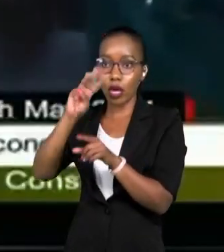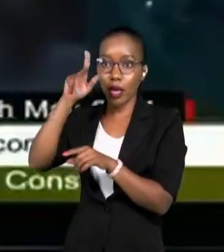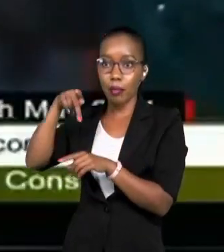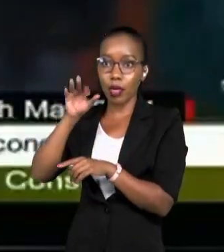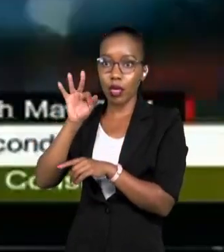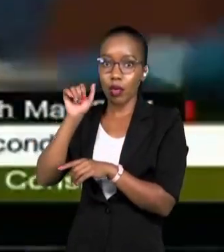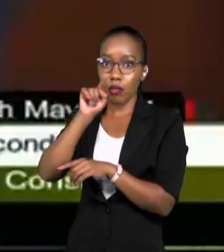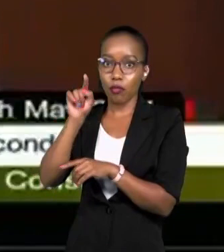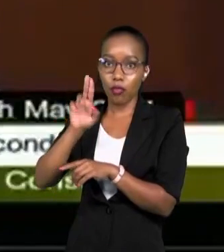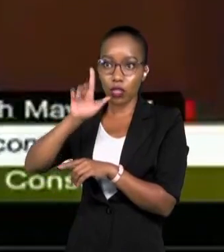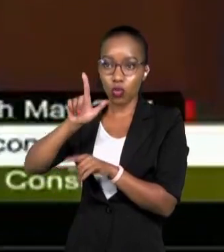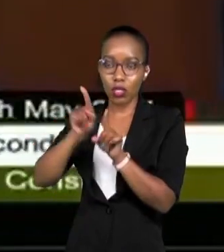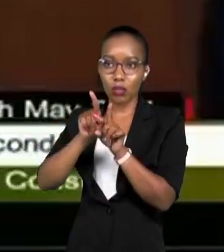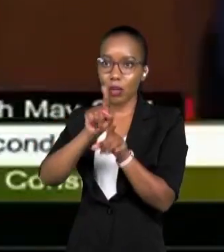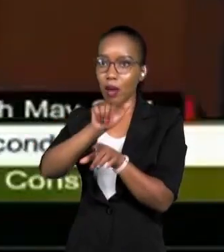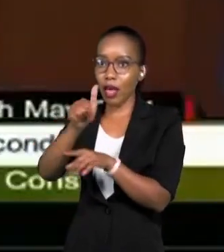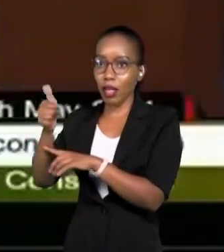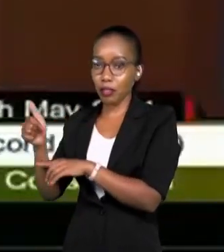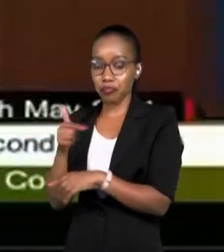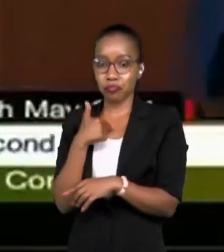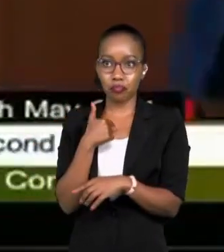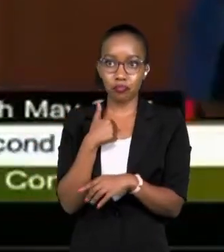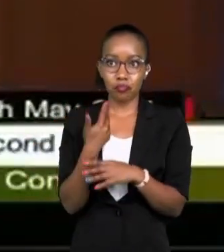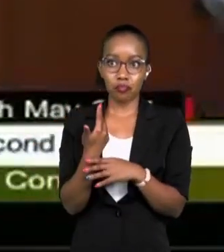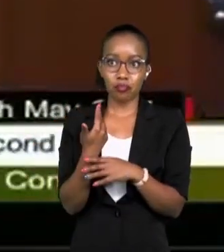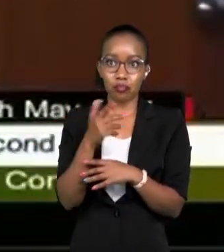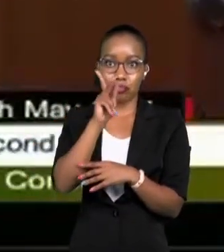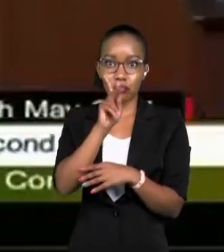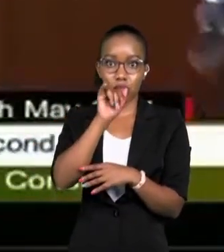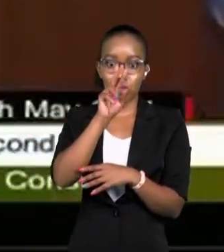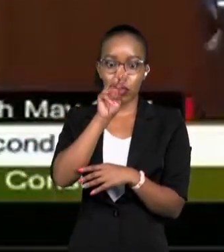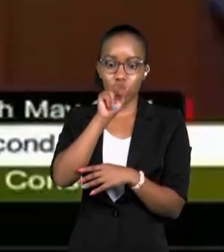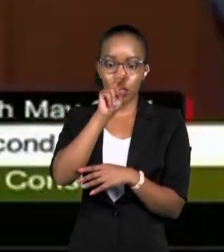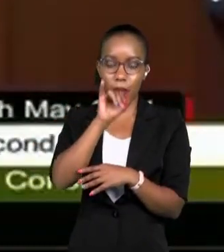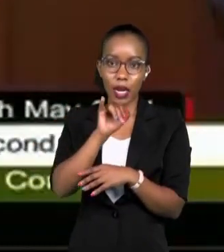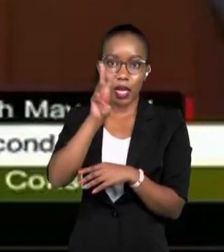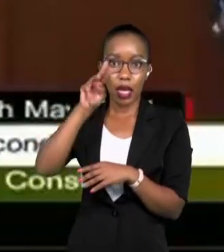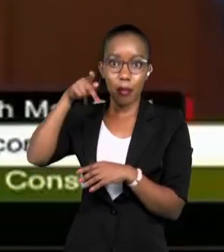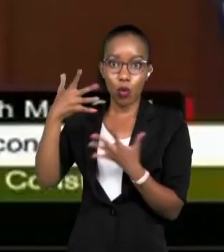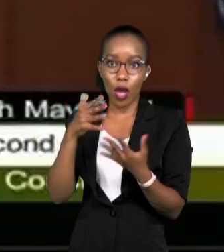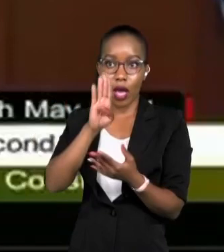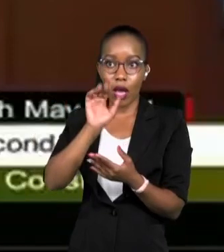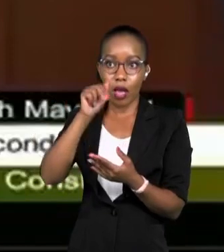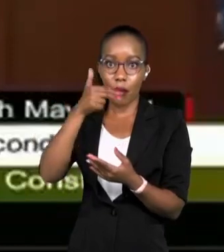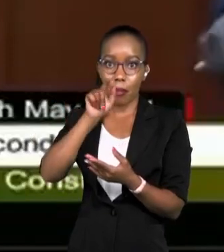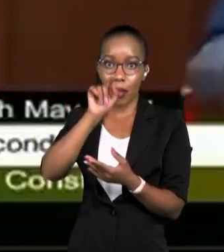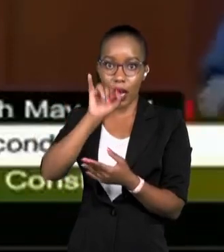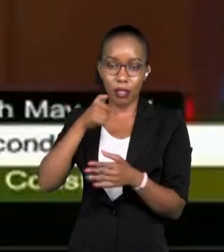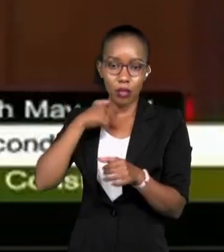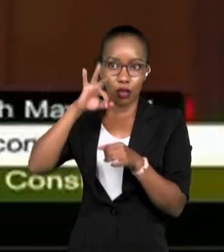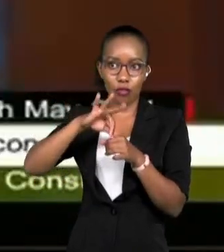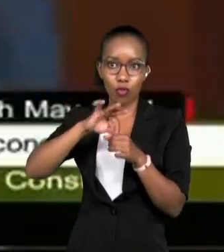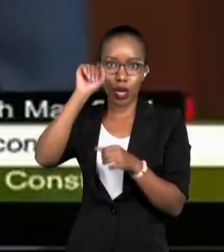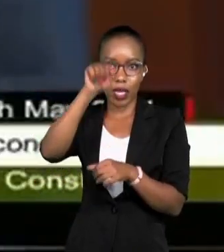Fazal Bada, among others. I, Onesmus Kimani Ngonziri, MP Bahati, I vote yes.